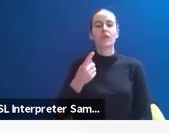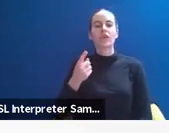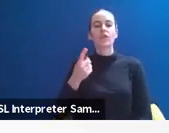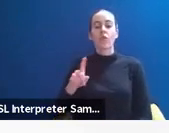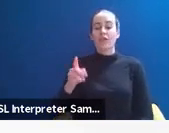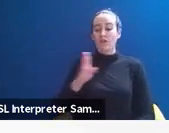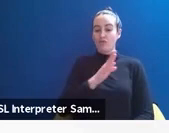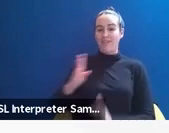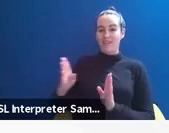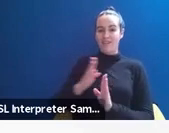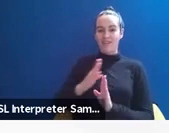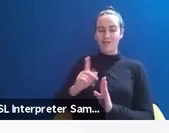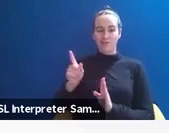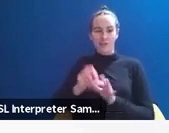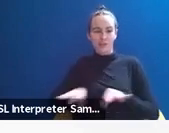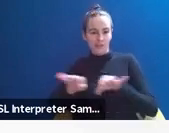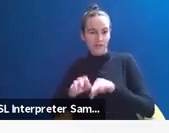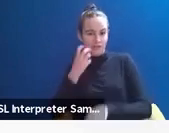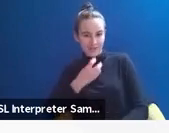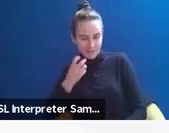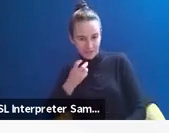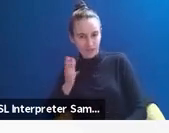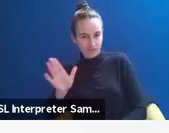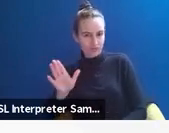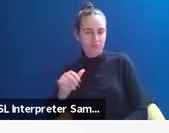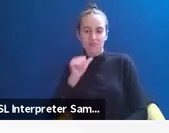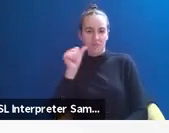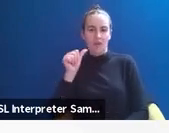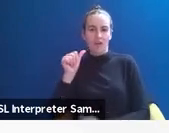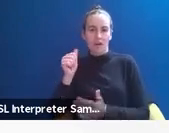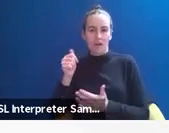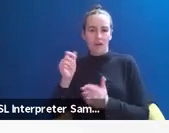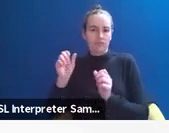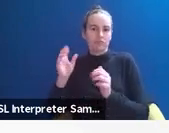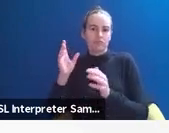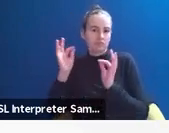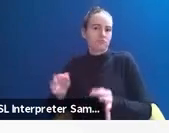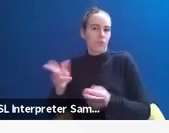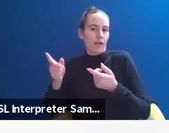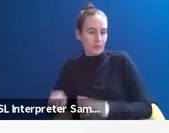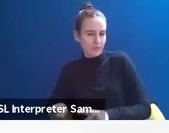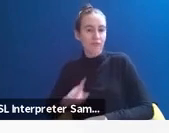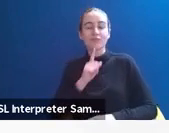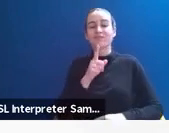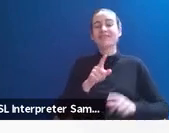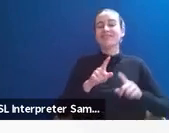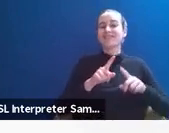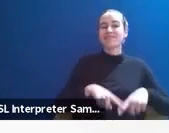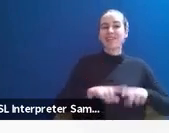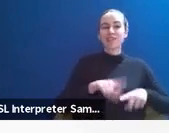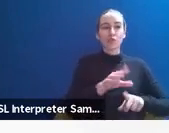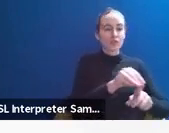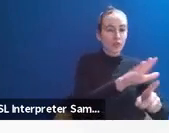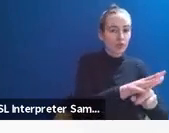understanding. Rather, hearing loss is dependent on our lifetime of noise exposure, our lifetime of different medications that may have